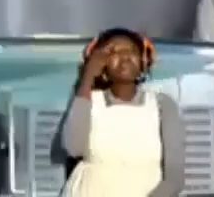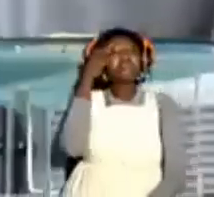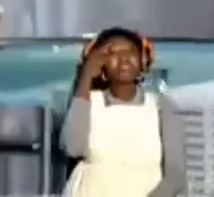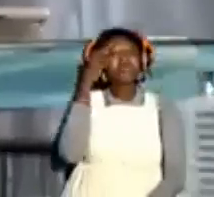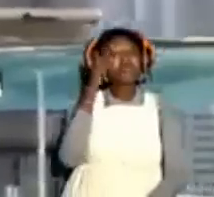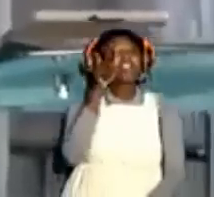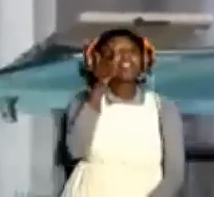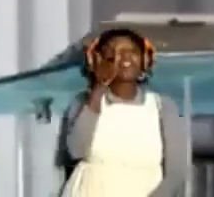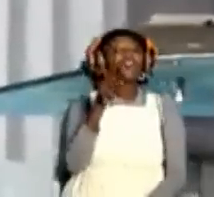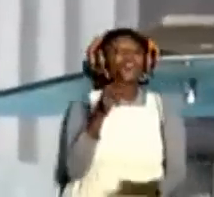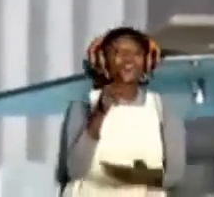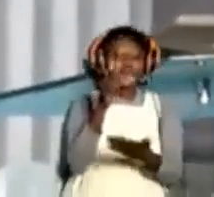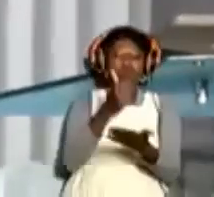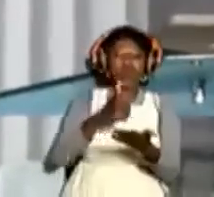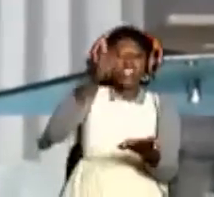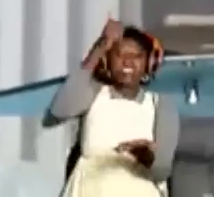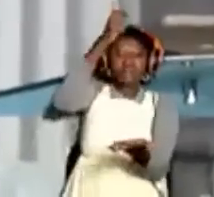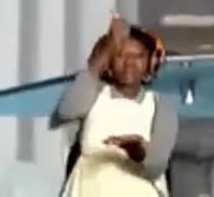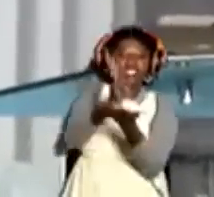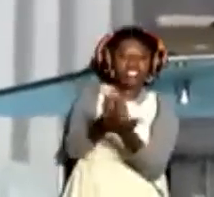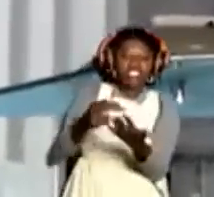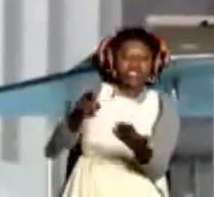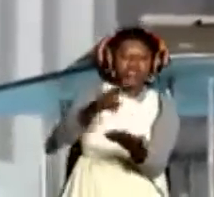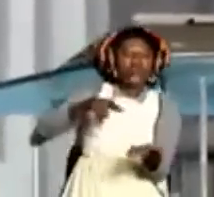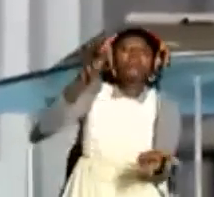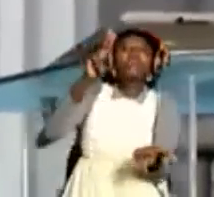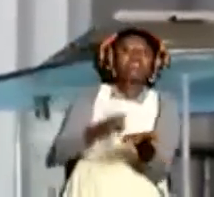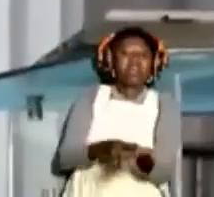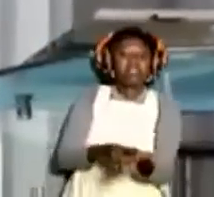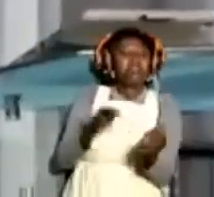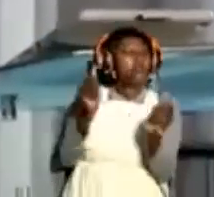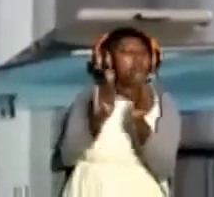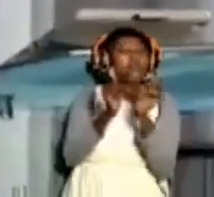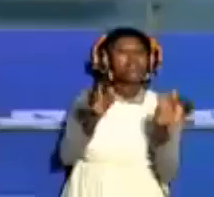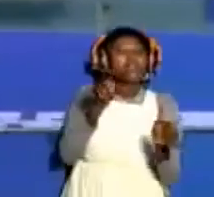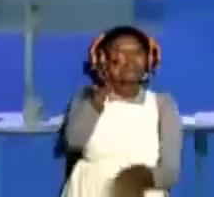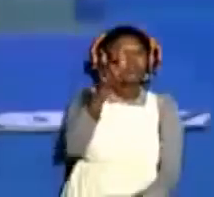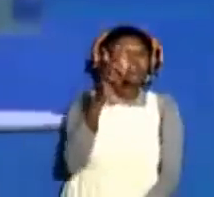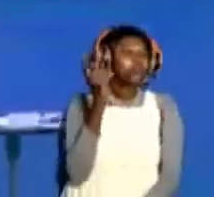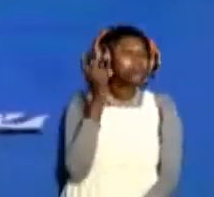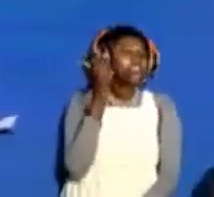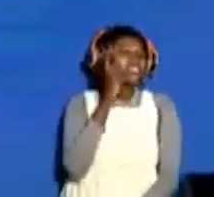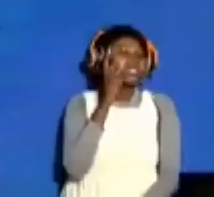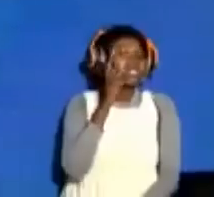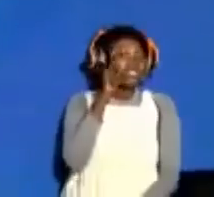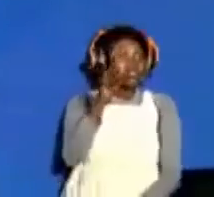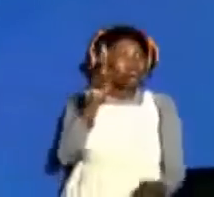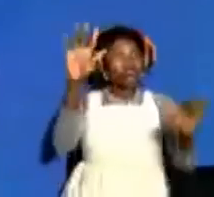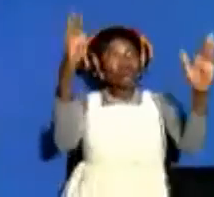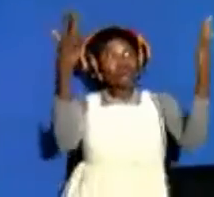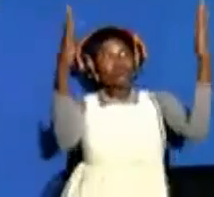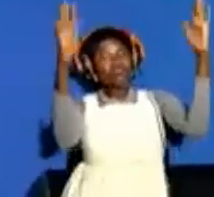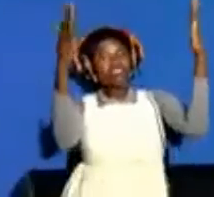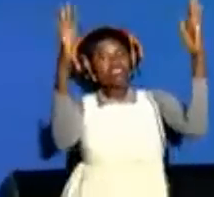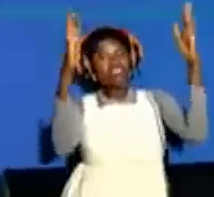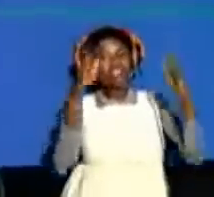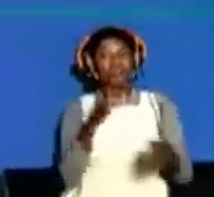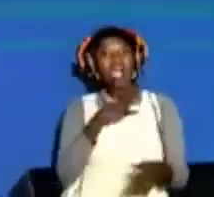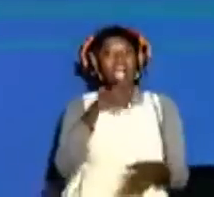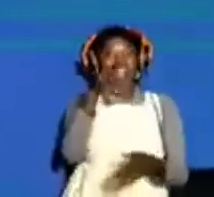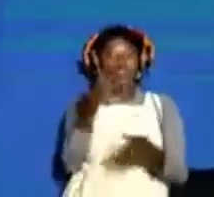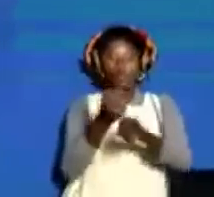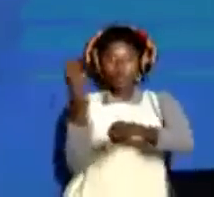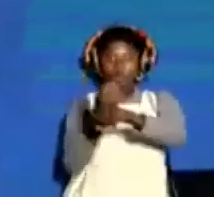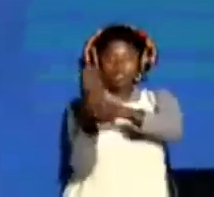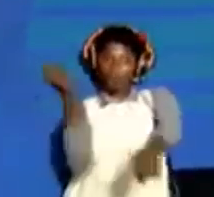You endorse every statement without hearing what they have said. You clap for people who should be